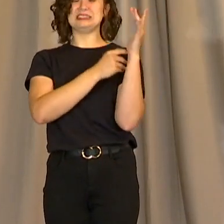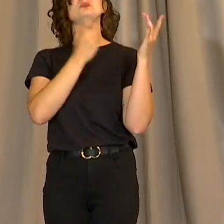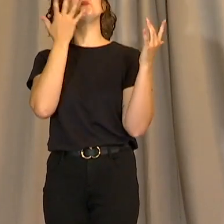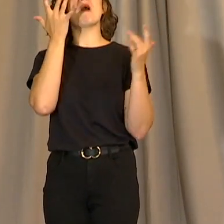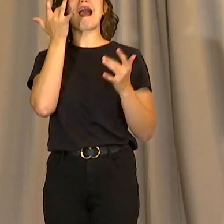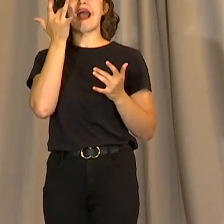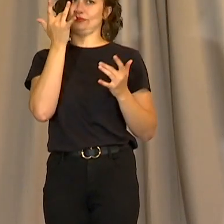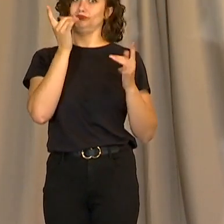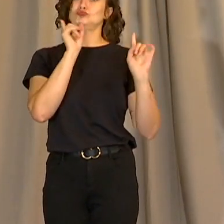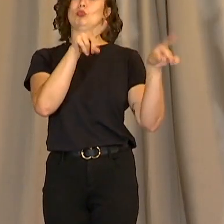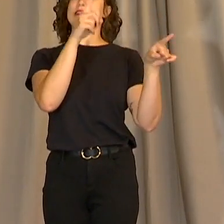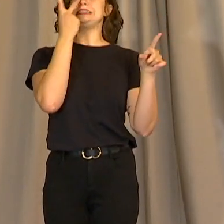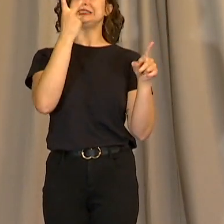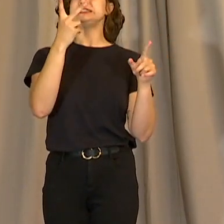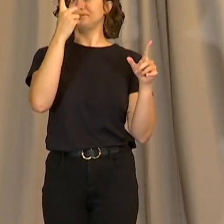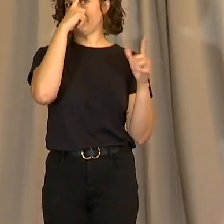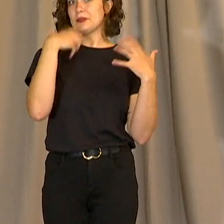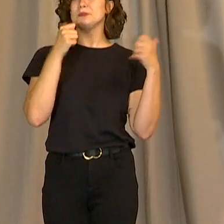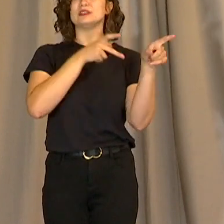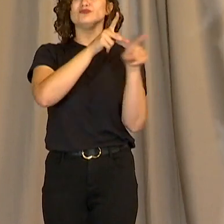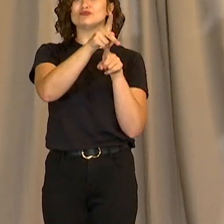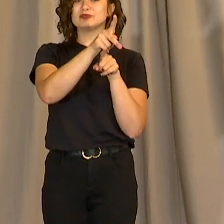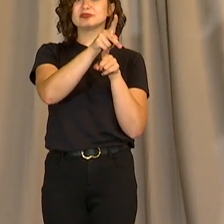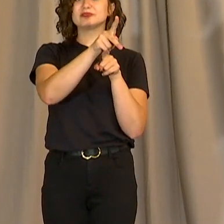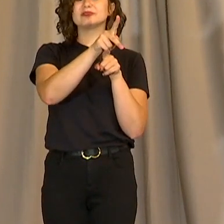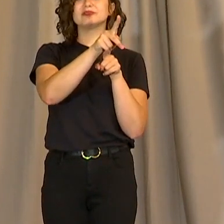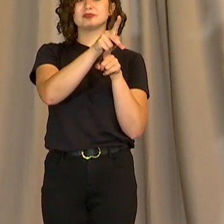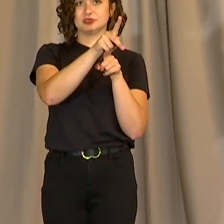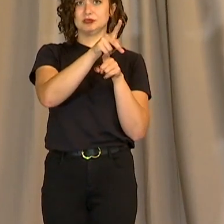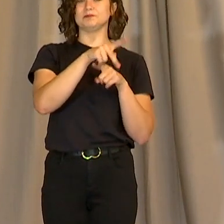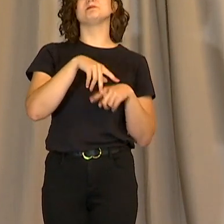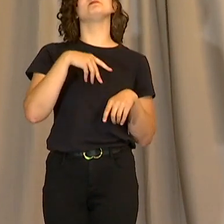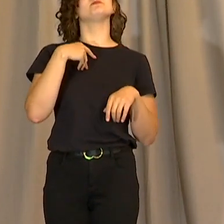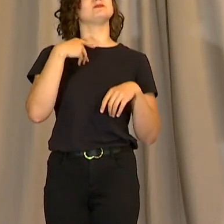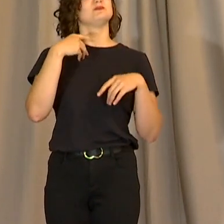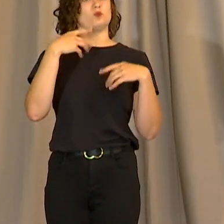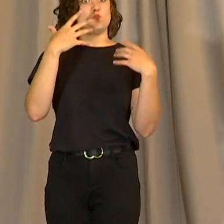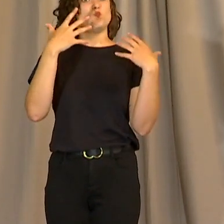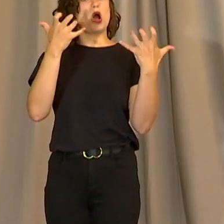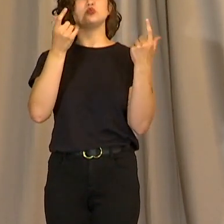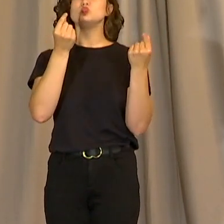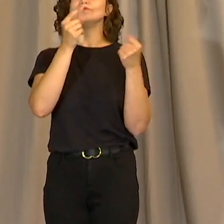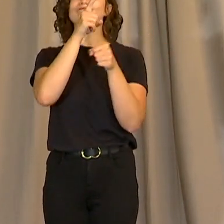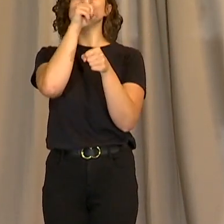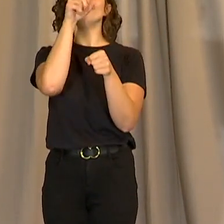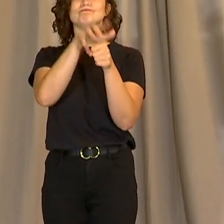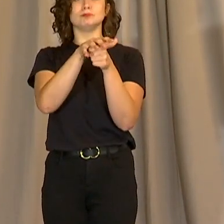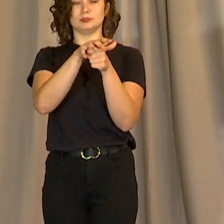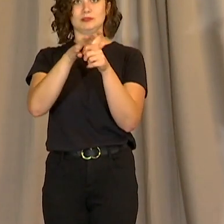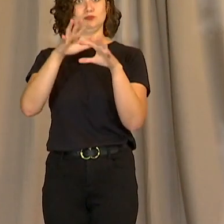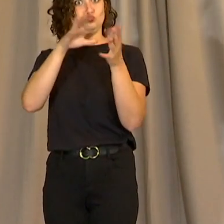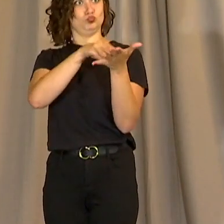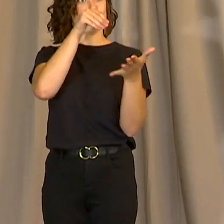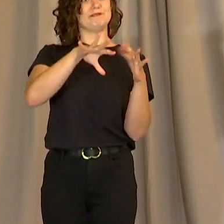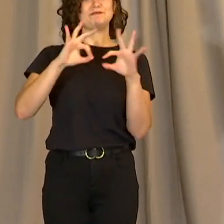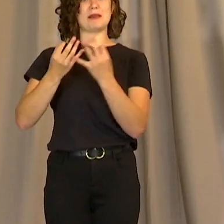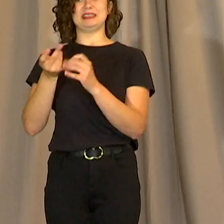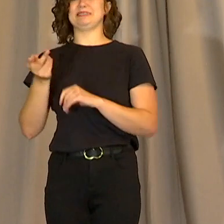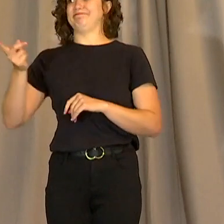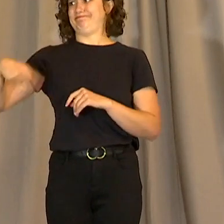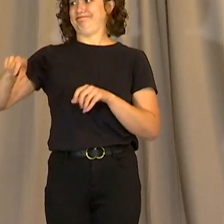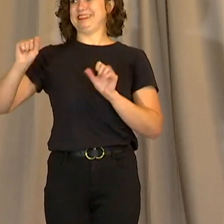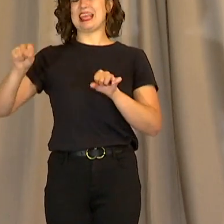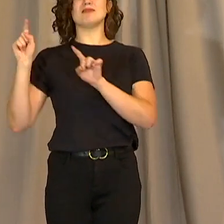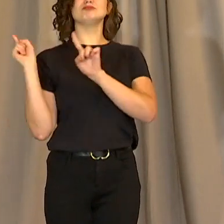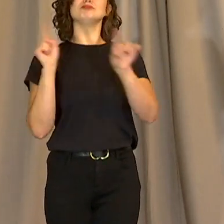to ensure that they are able to see care professionals. And so every single